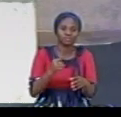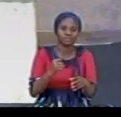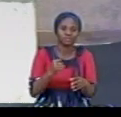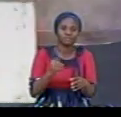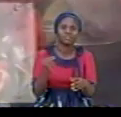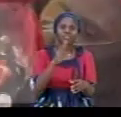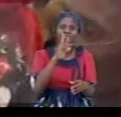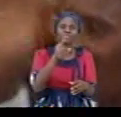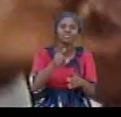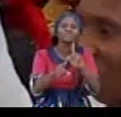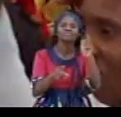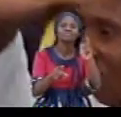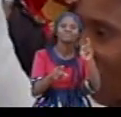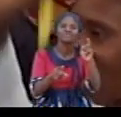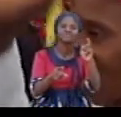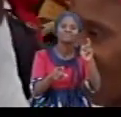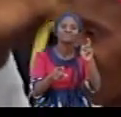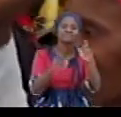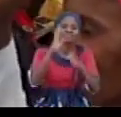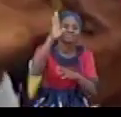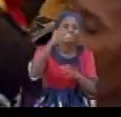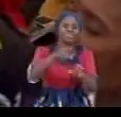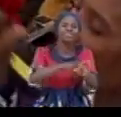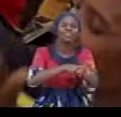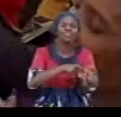Where are you? Long life.